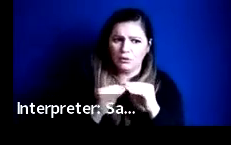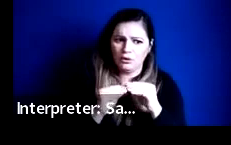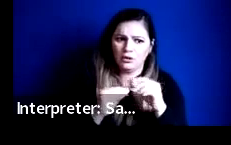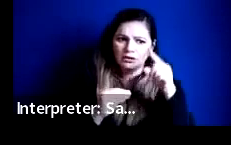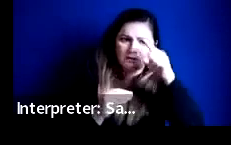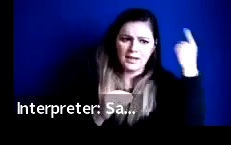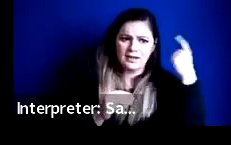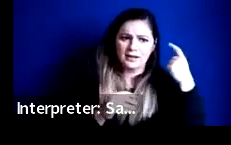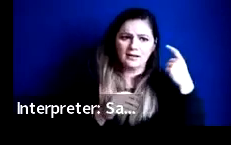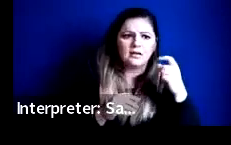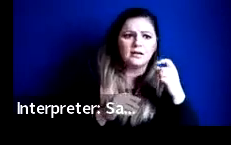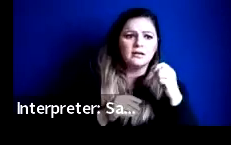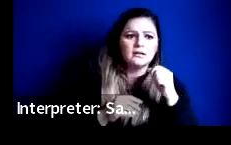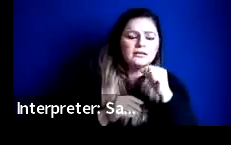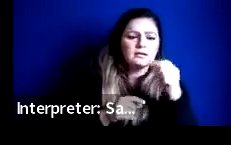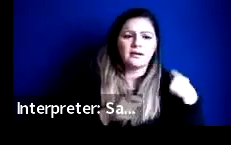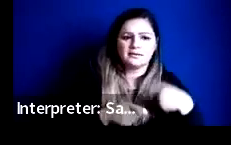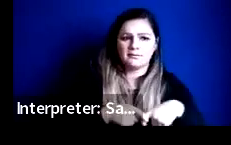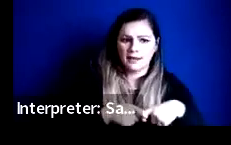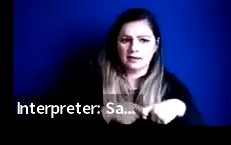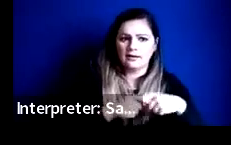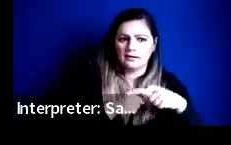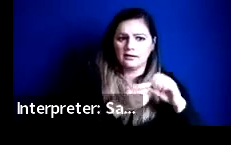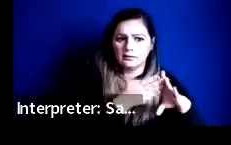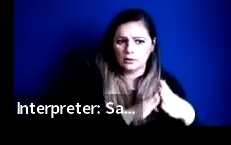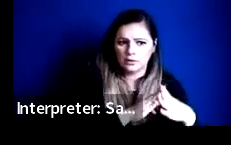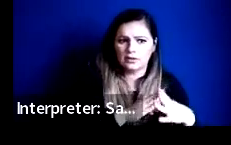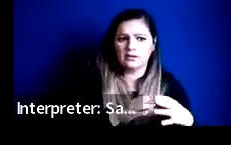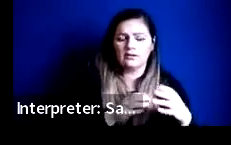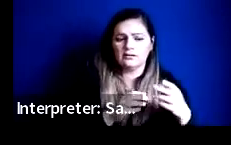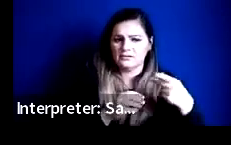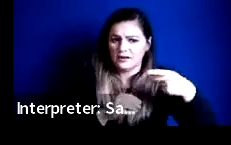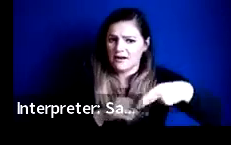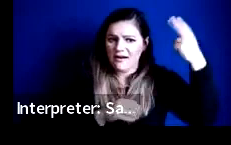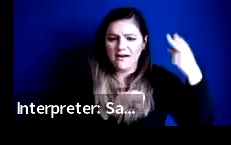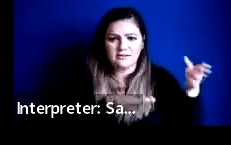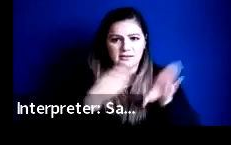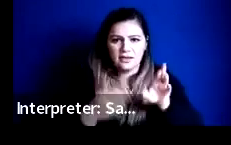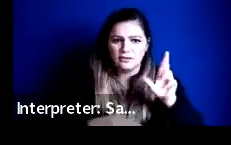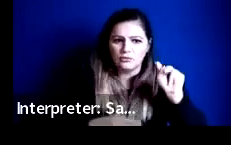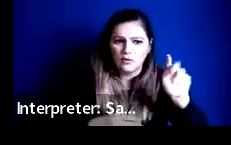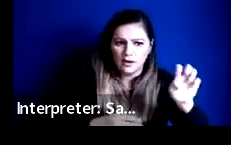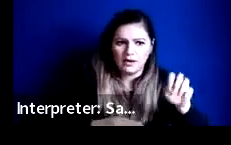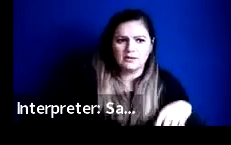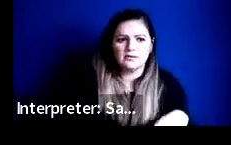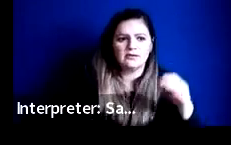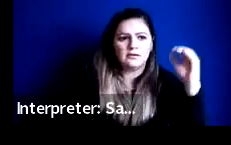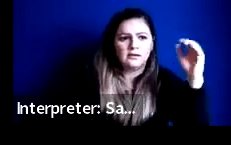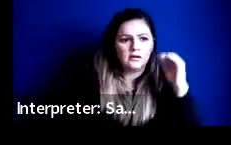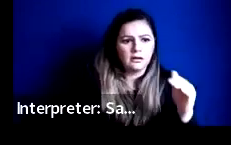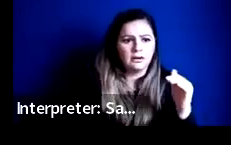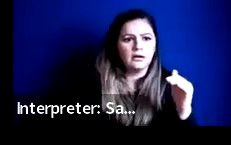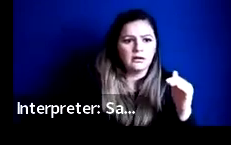very, very high for the American Indian, Alaska Native, and non-Hispanic population. And then we see the